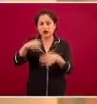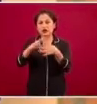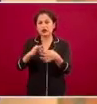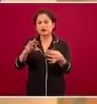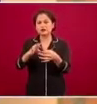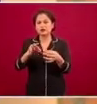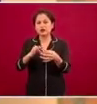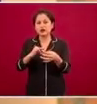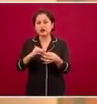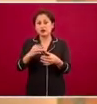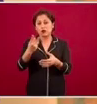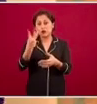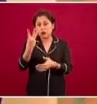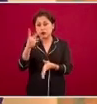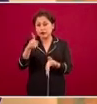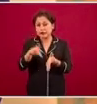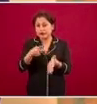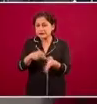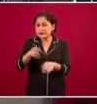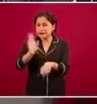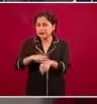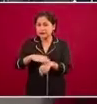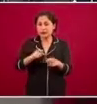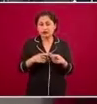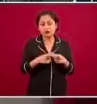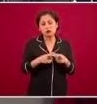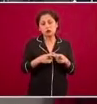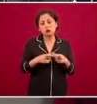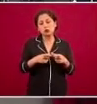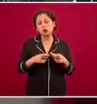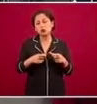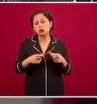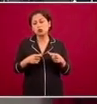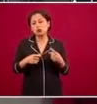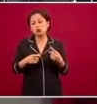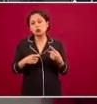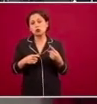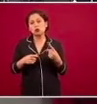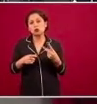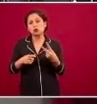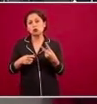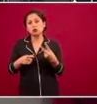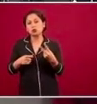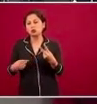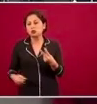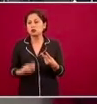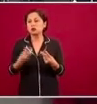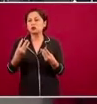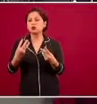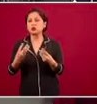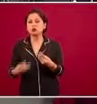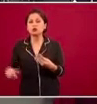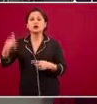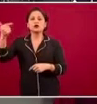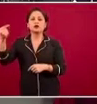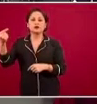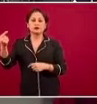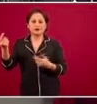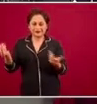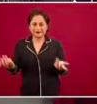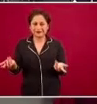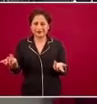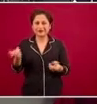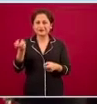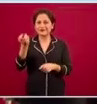amount of new confirmed cases of 2 or 3 for several days, and then on March the 13th we jumped all